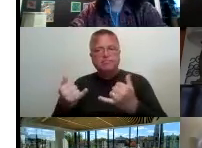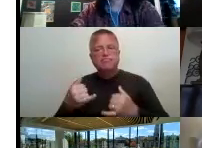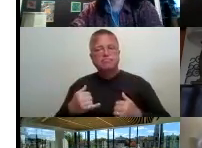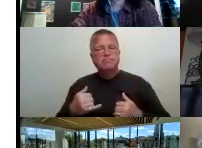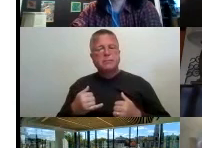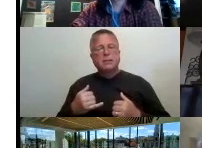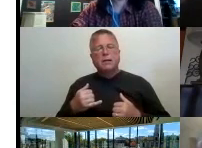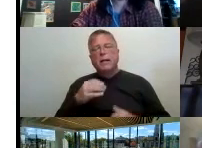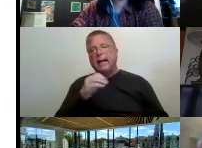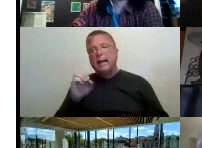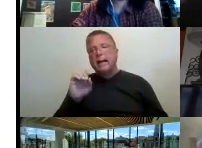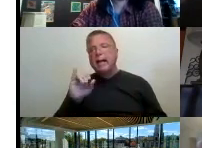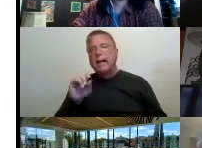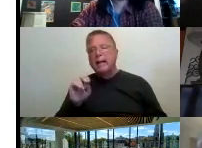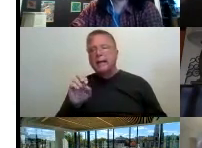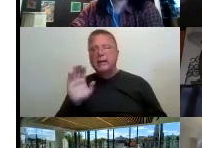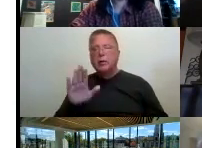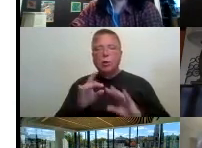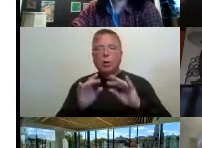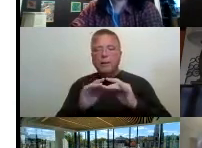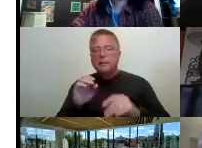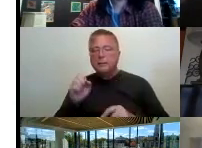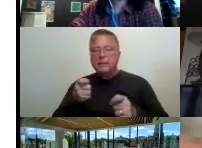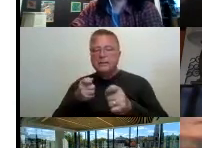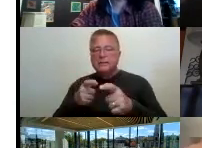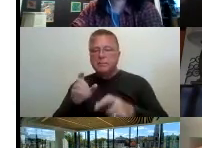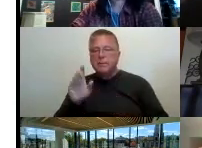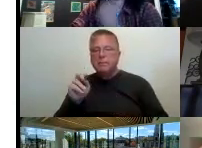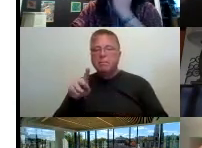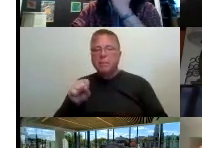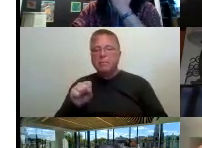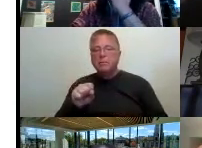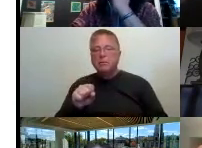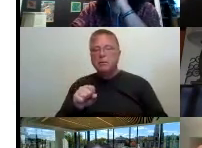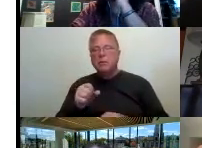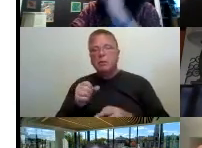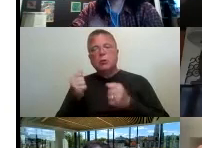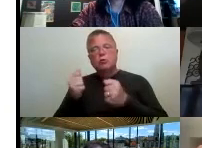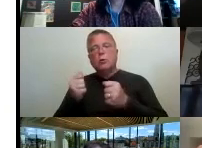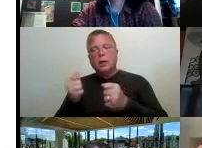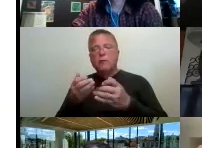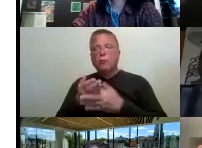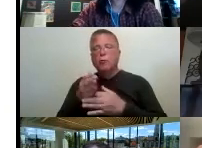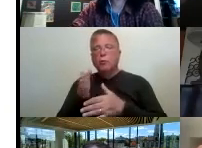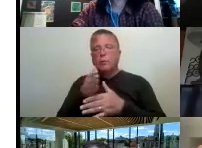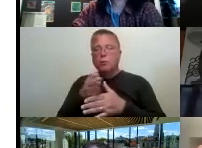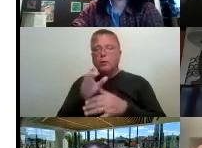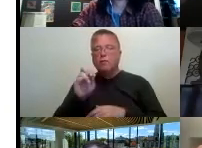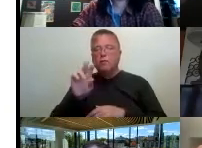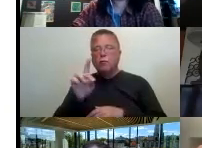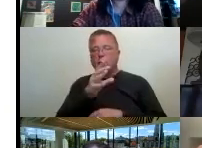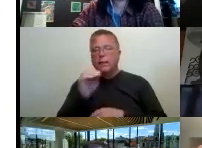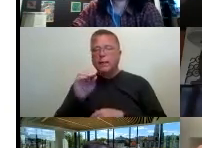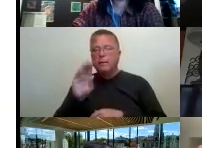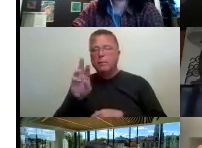as Eileen's comments about speed bumps, drive through the new development between Forward and Browns Hill Road.